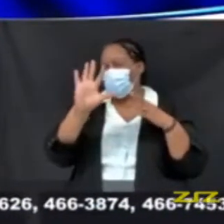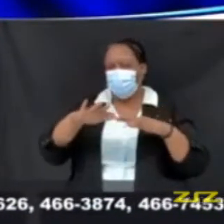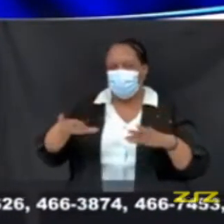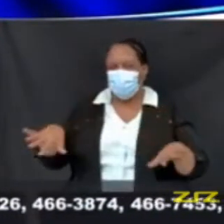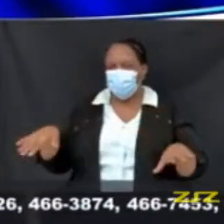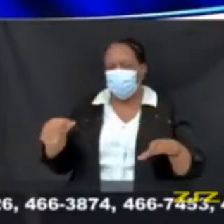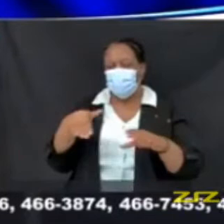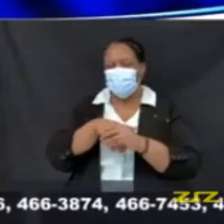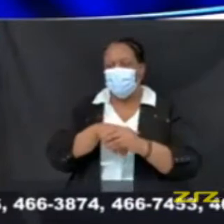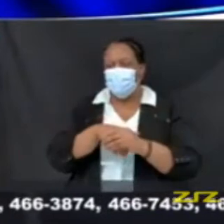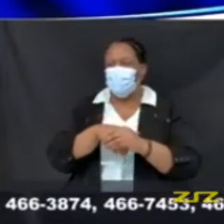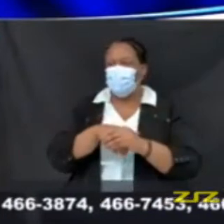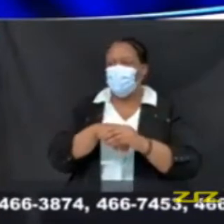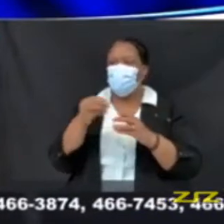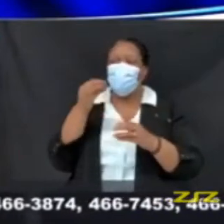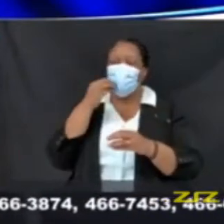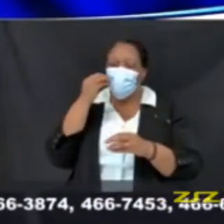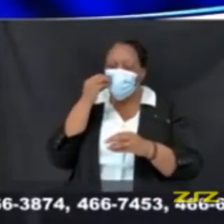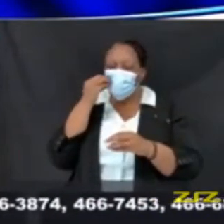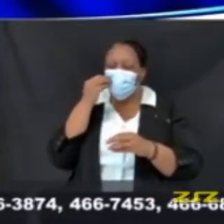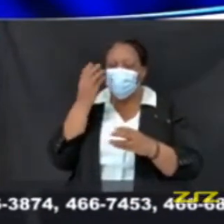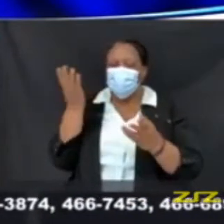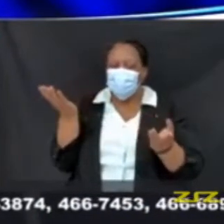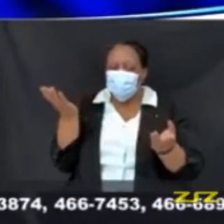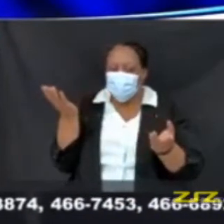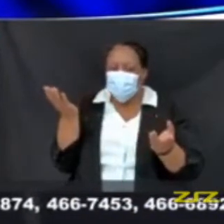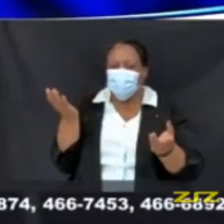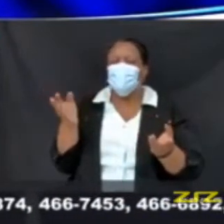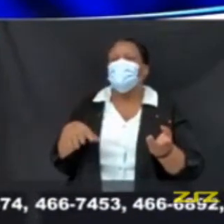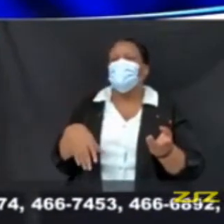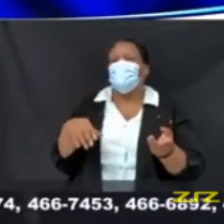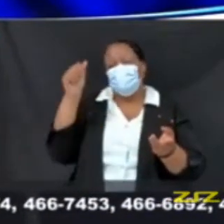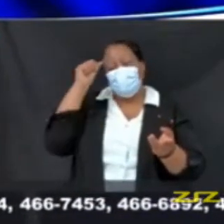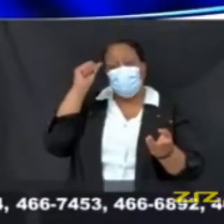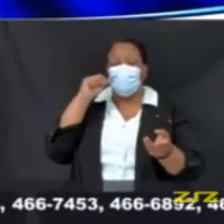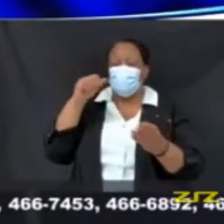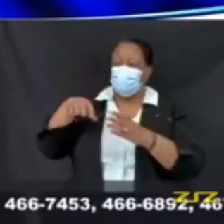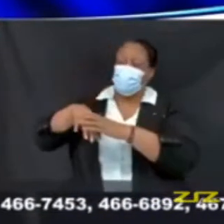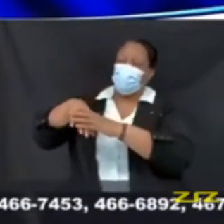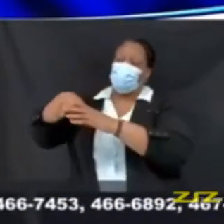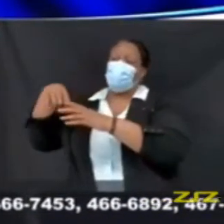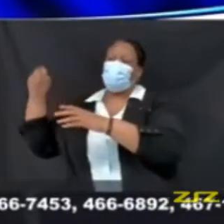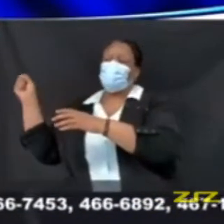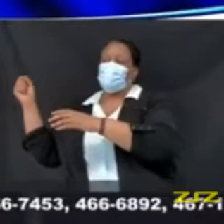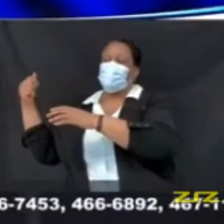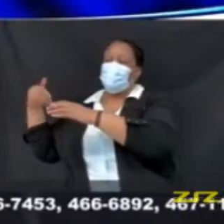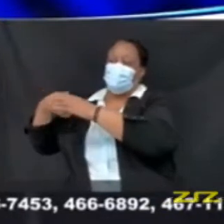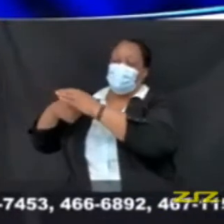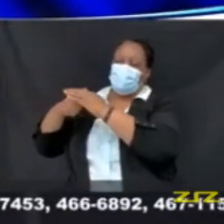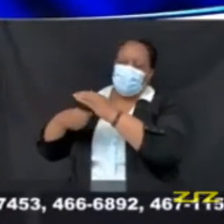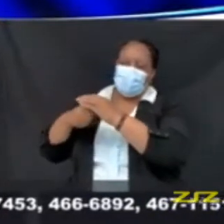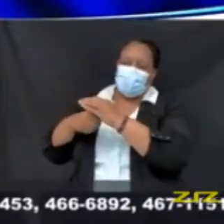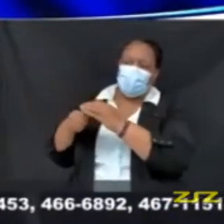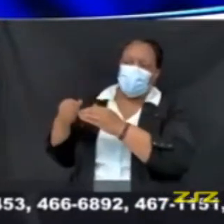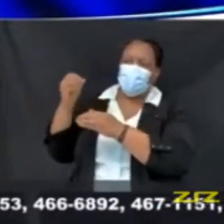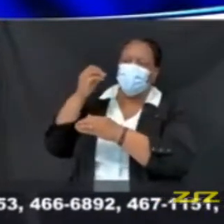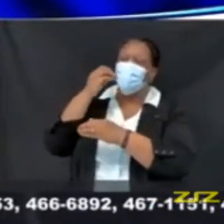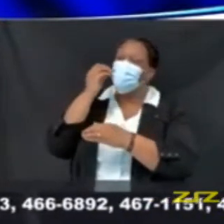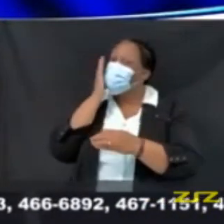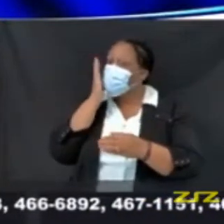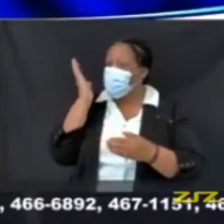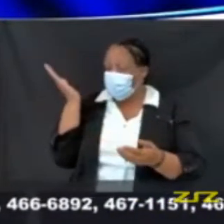not positive. And so that adult could be taken out of that home and placed into a government